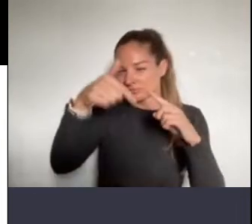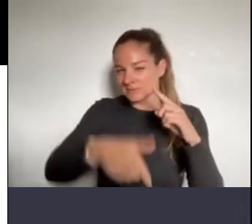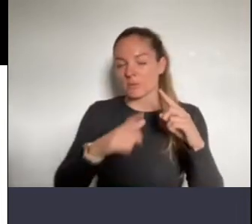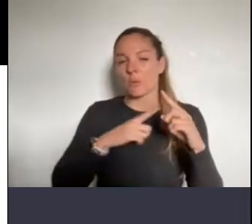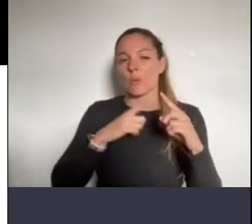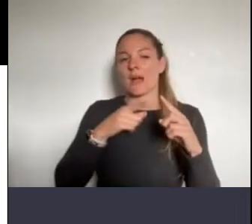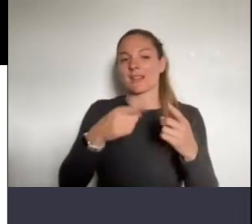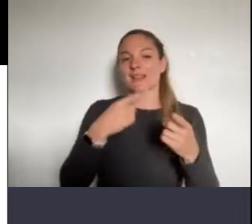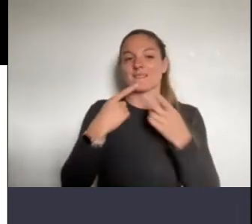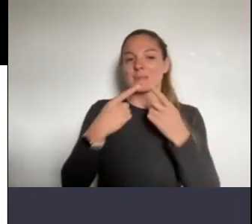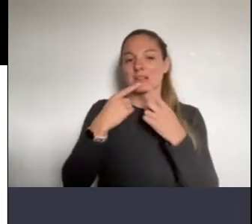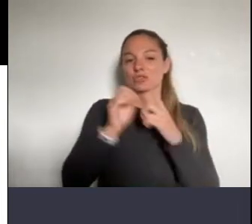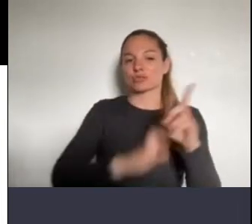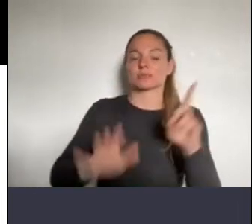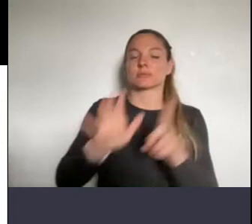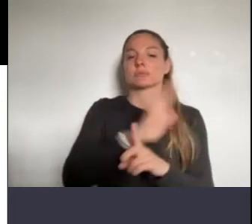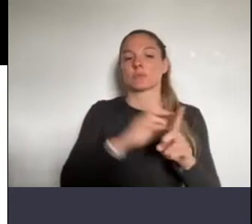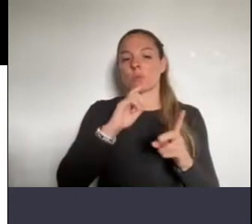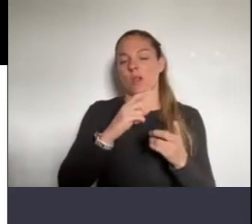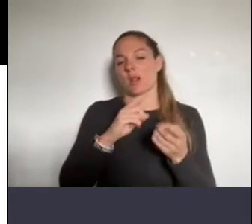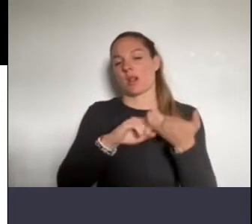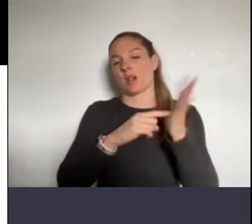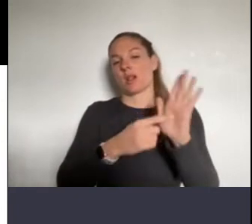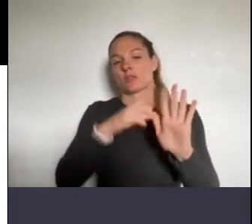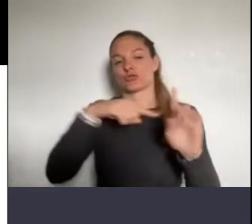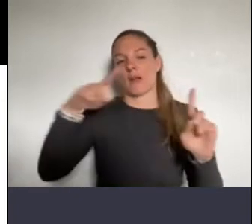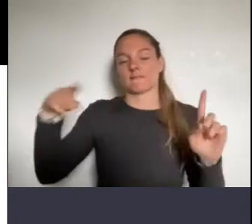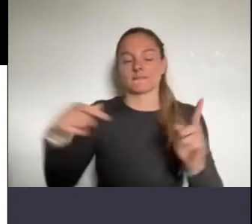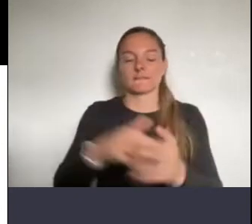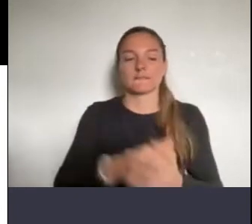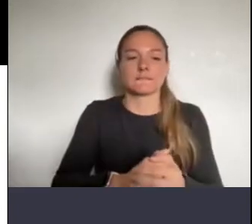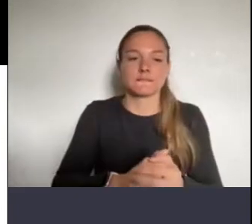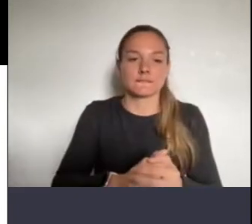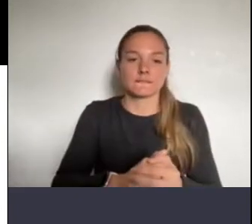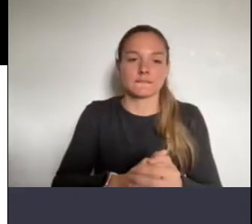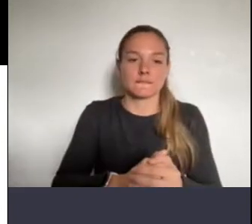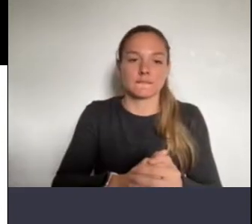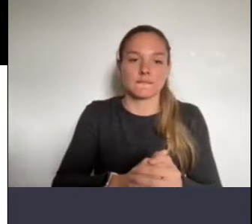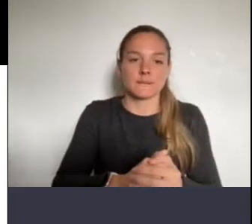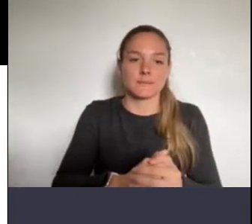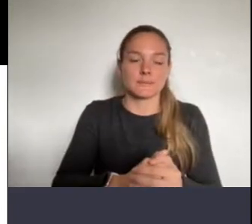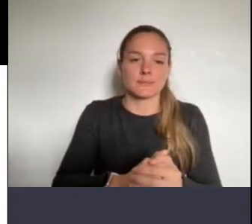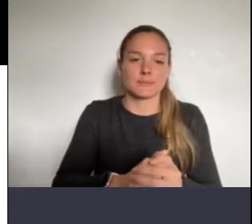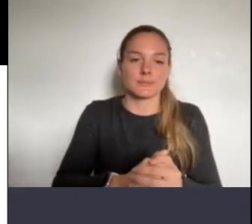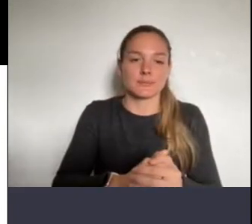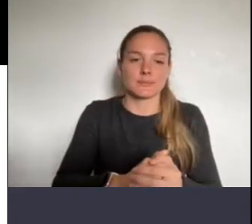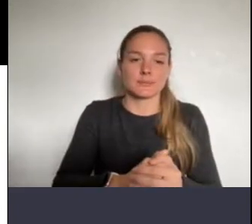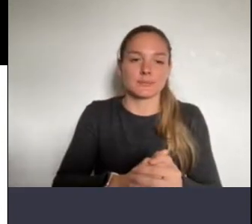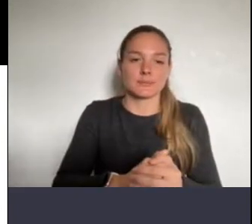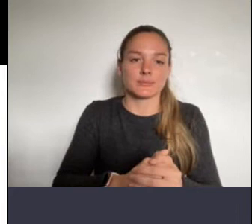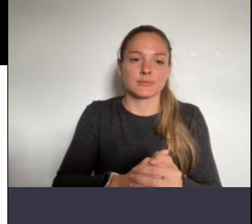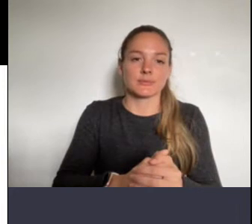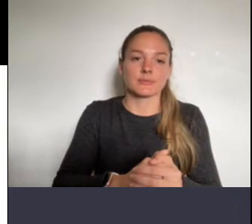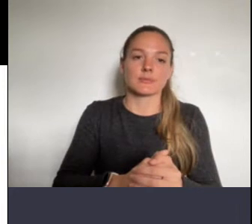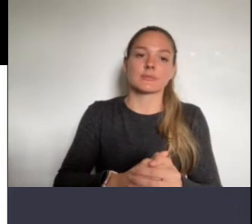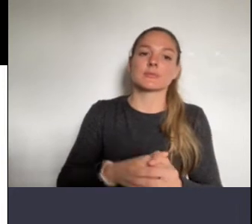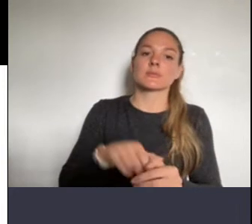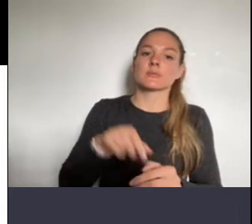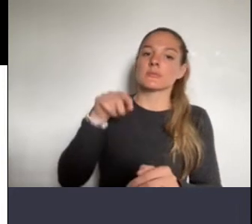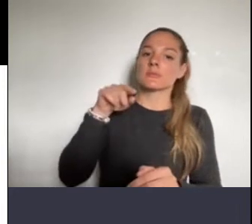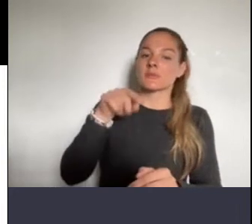infographics supply that information. So this was around screening, again from that